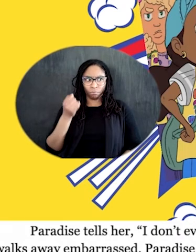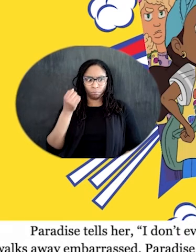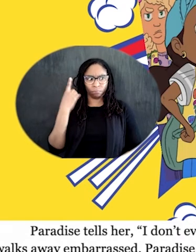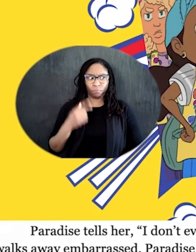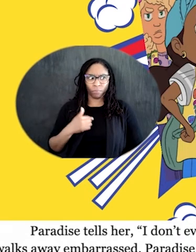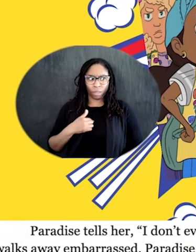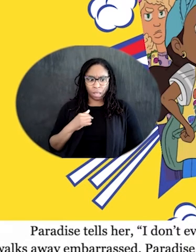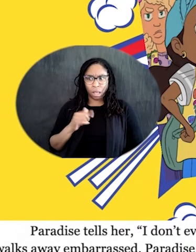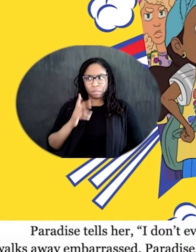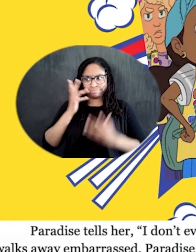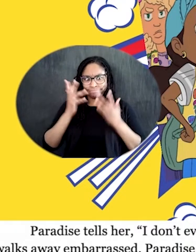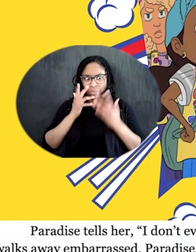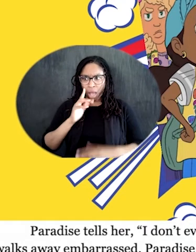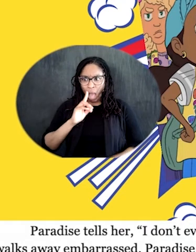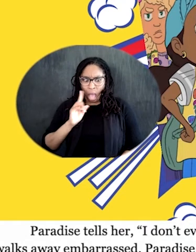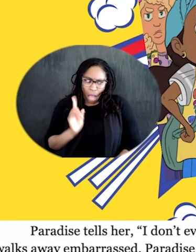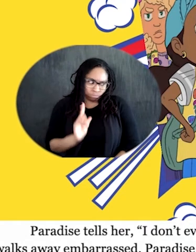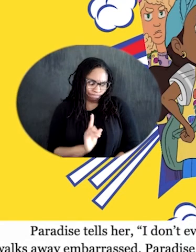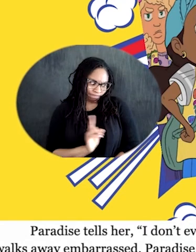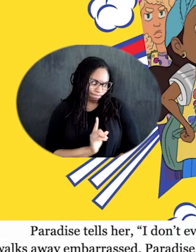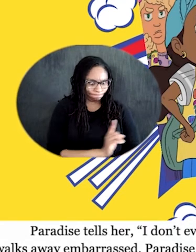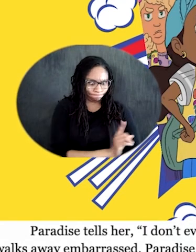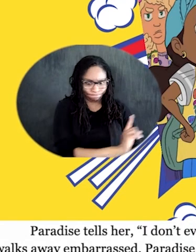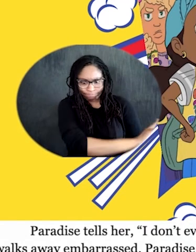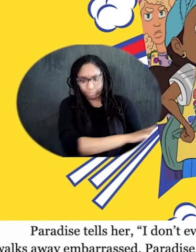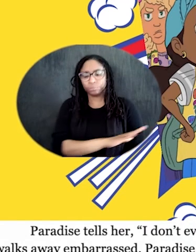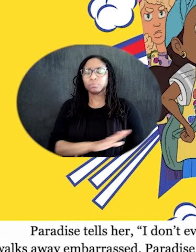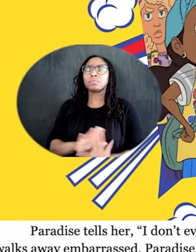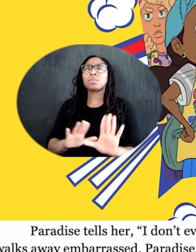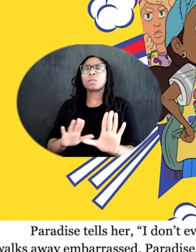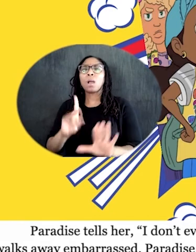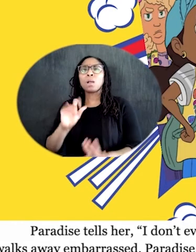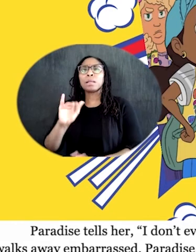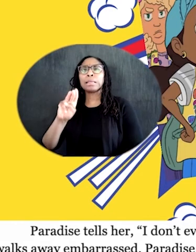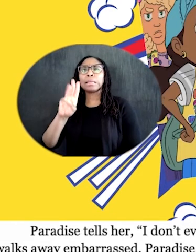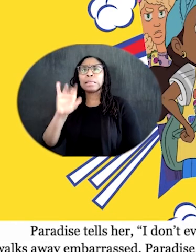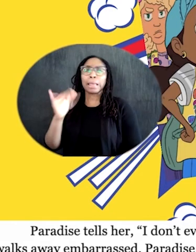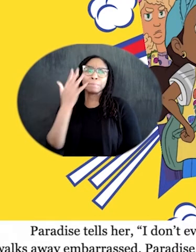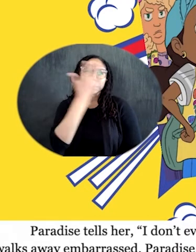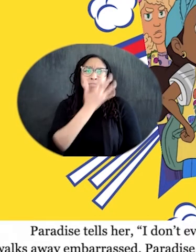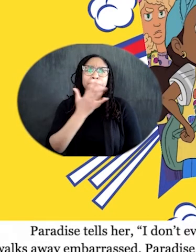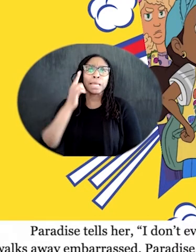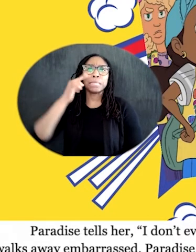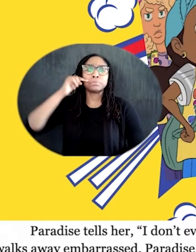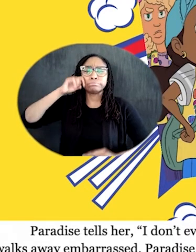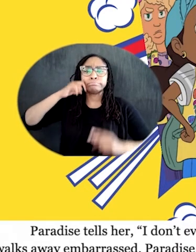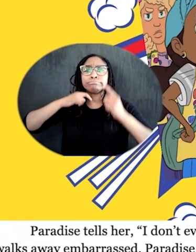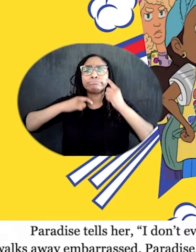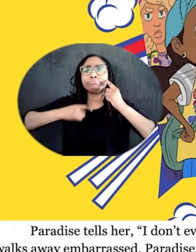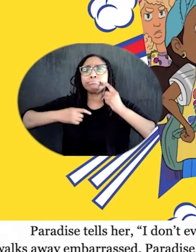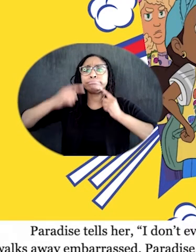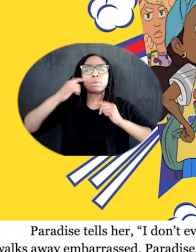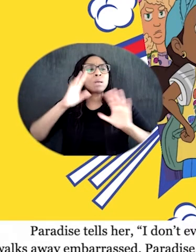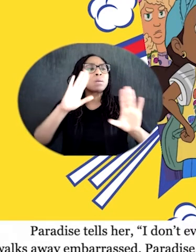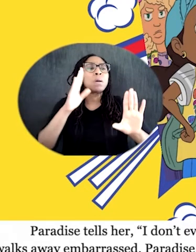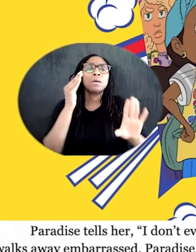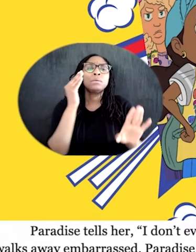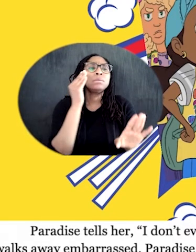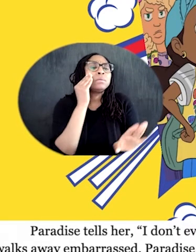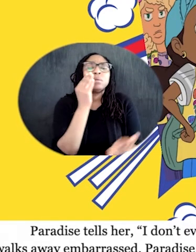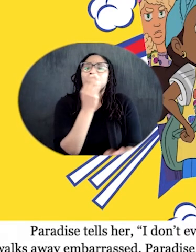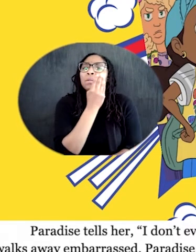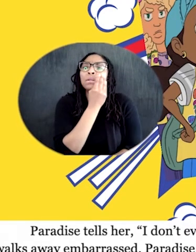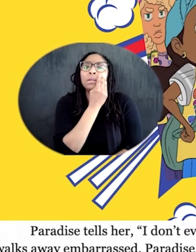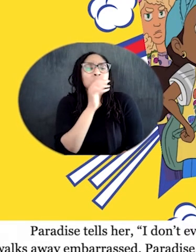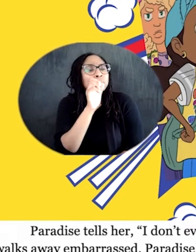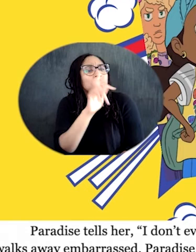"Understood," the bully walks away embarrassed. Paradise wipes the tears from Cammy's face. "Everything is